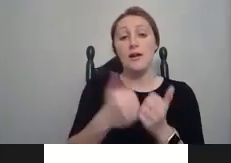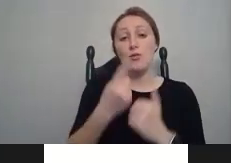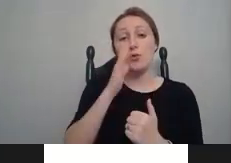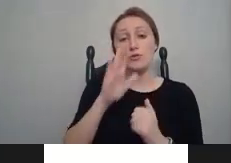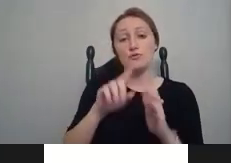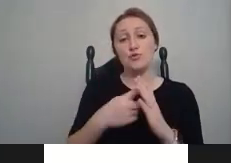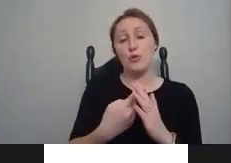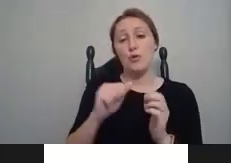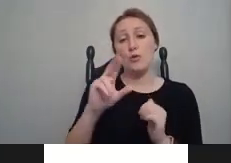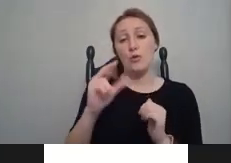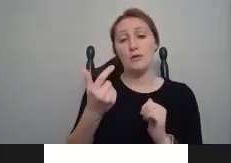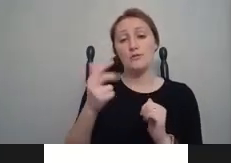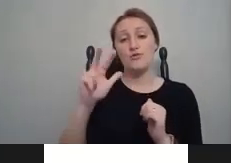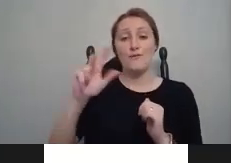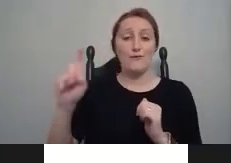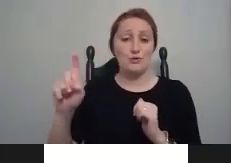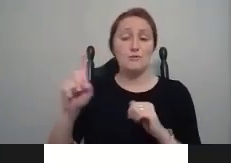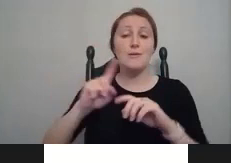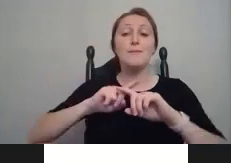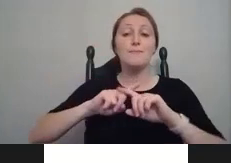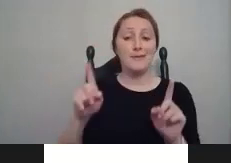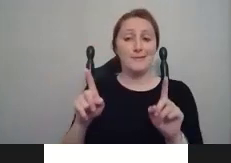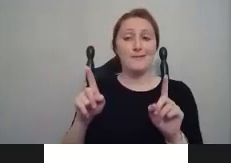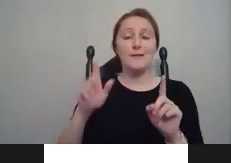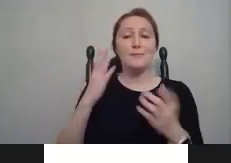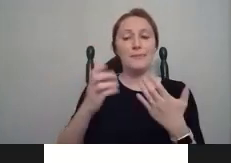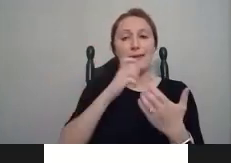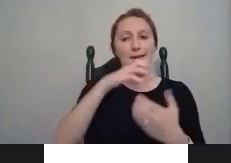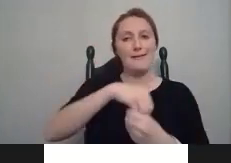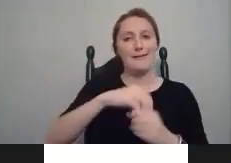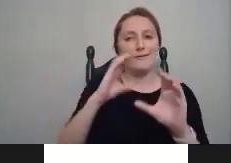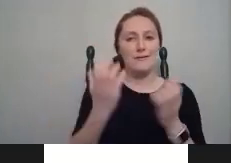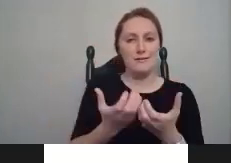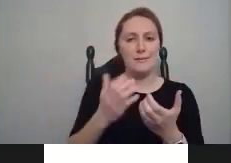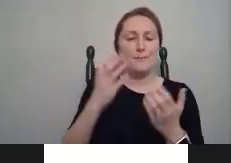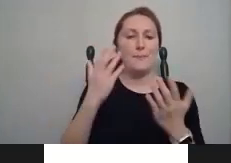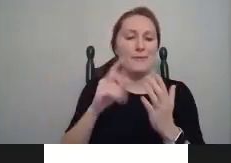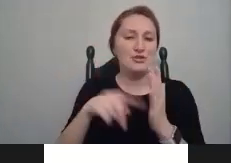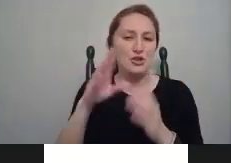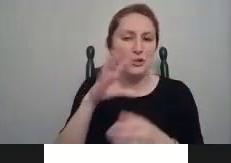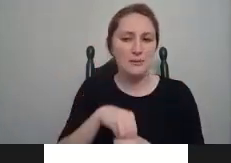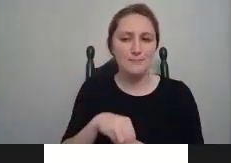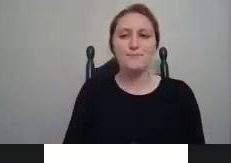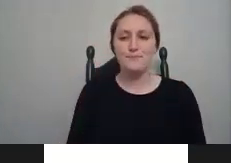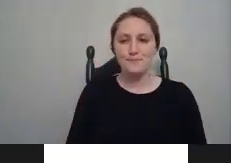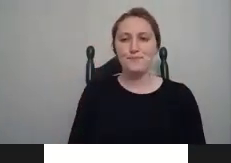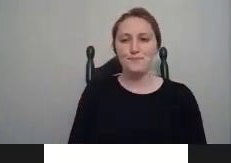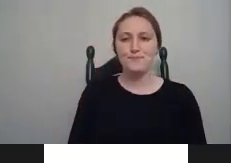31st, though it may not be in class, it may be check-ins.